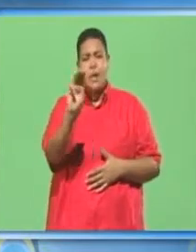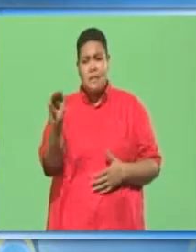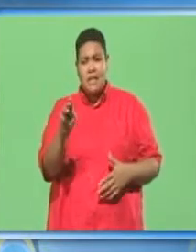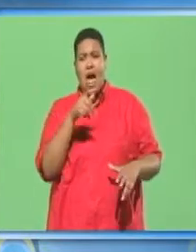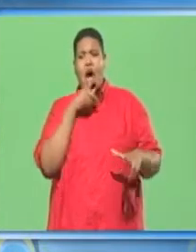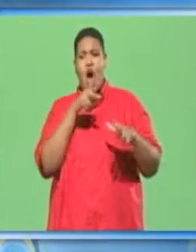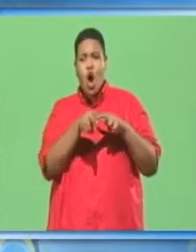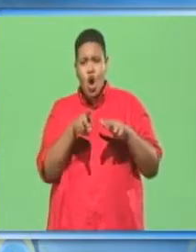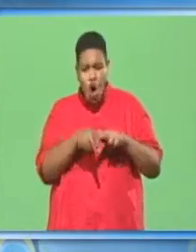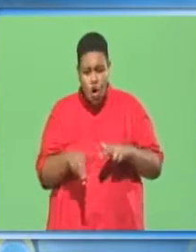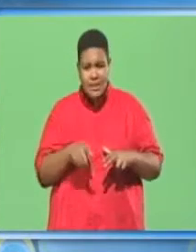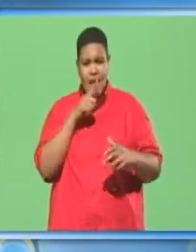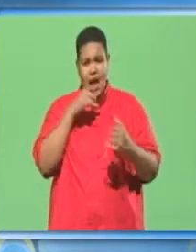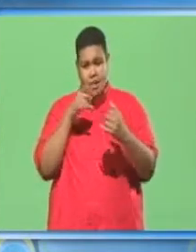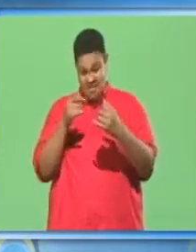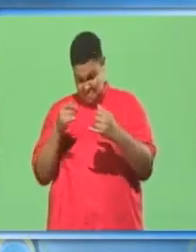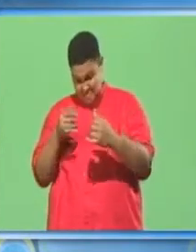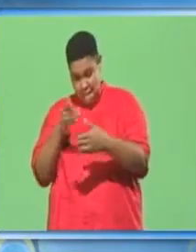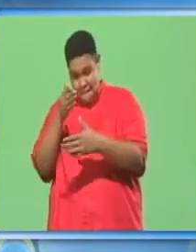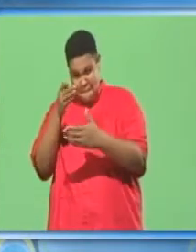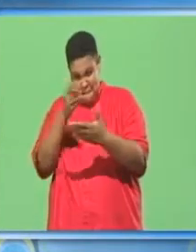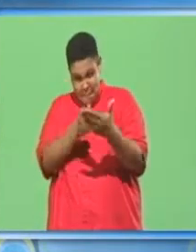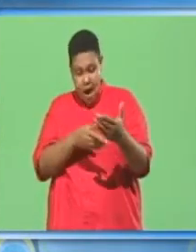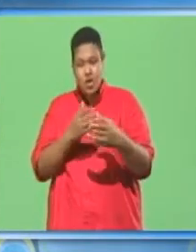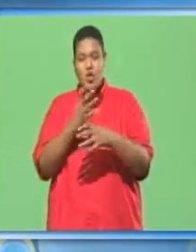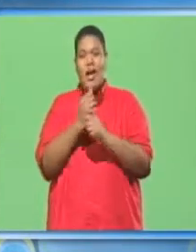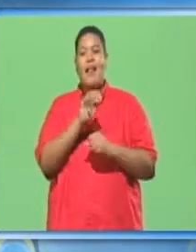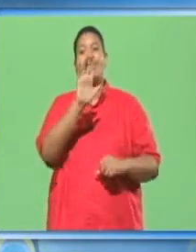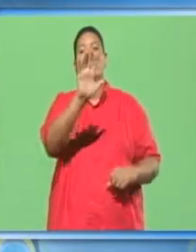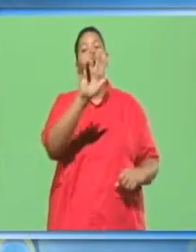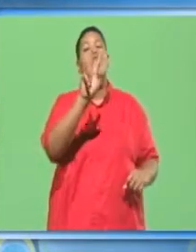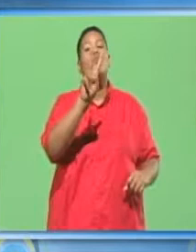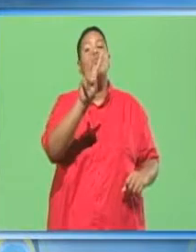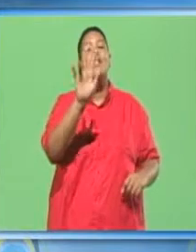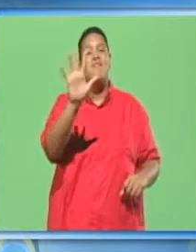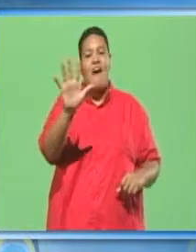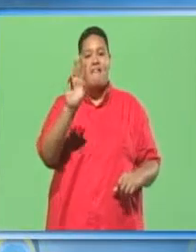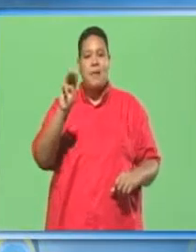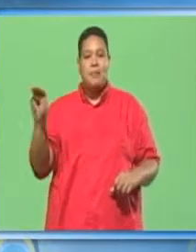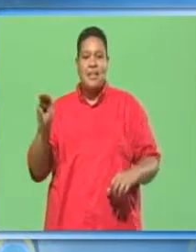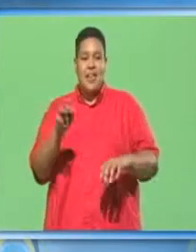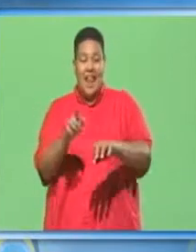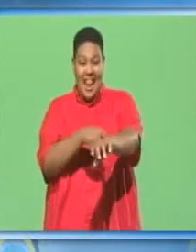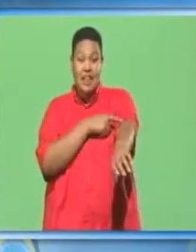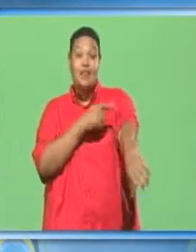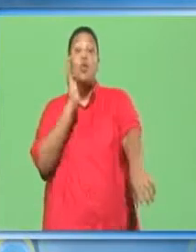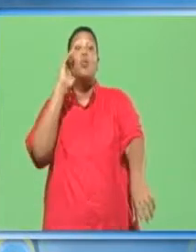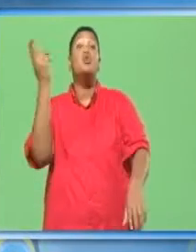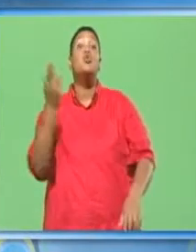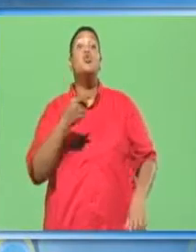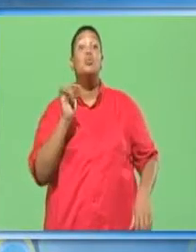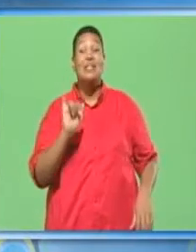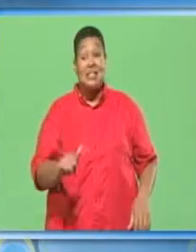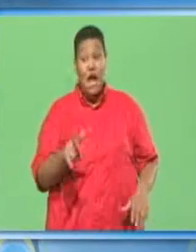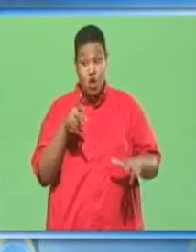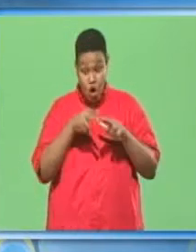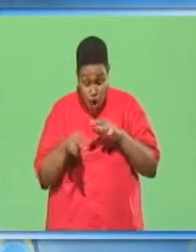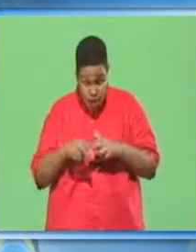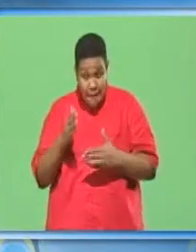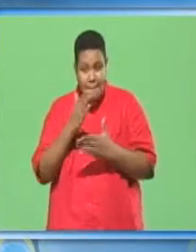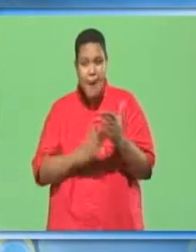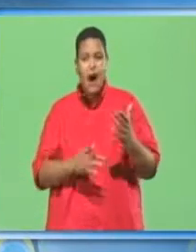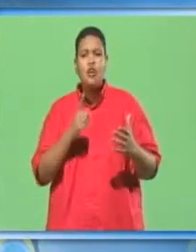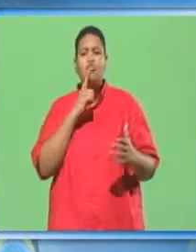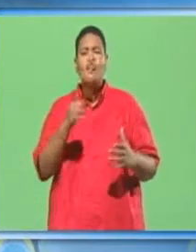and cut at the mark to get a piece of 525 millimeter length. You will use this newly cut piece as